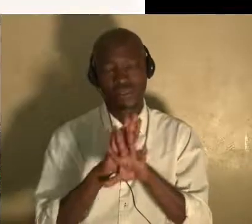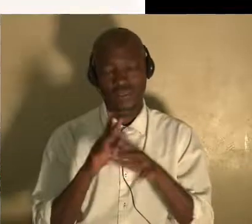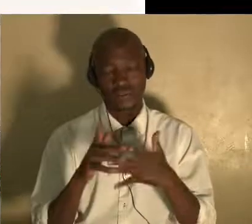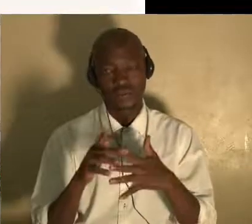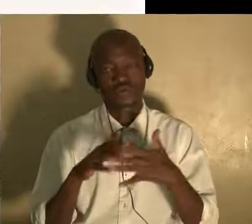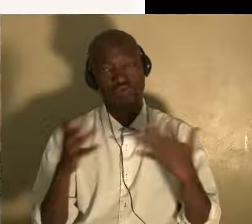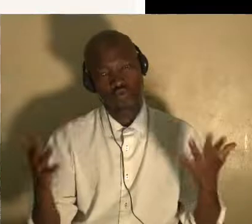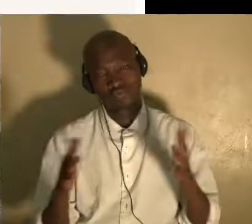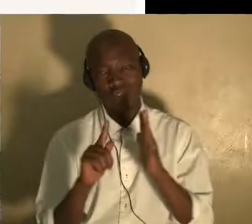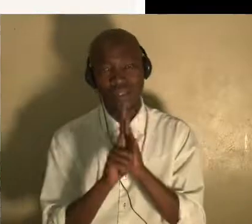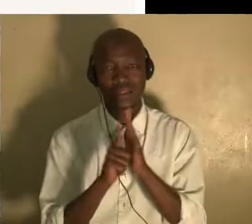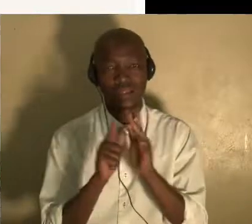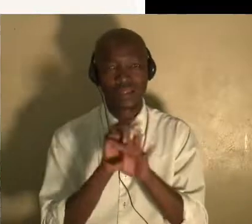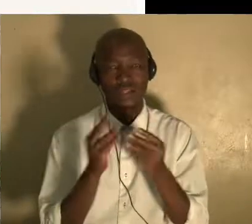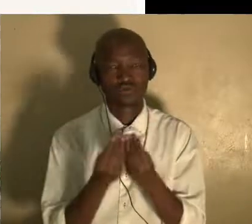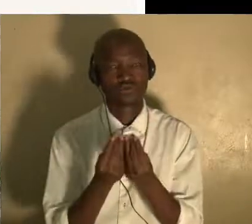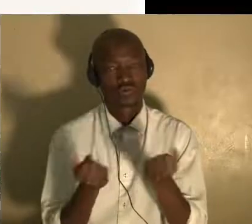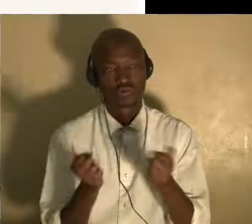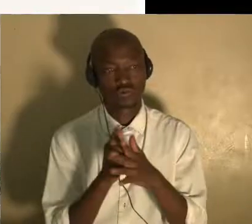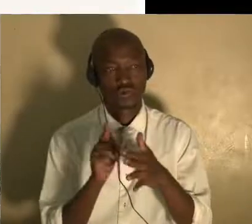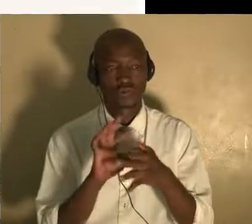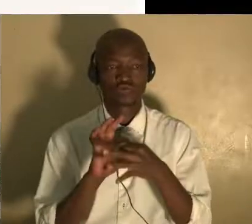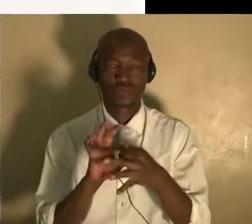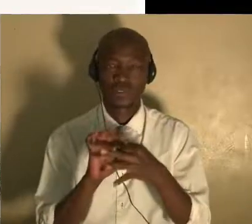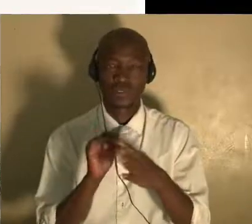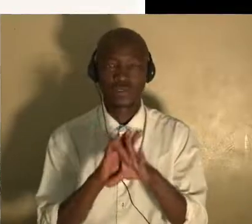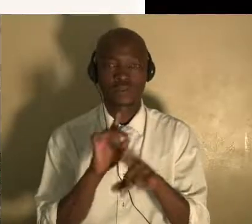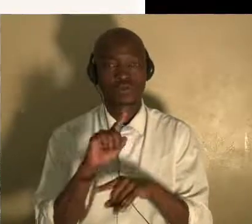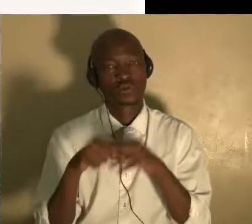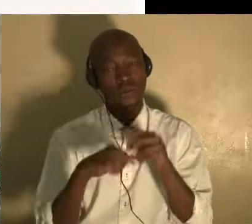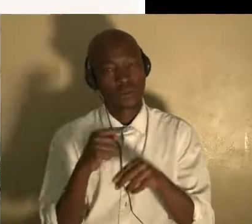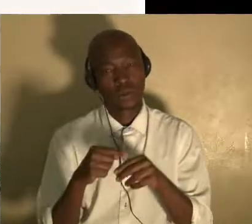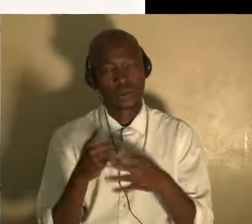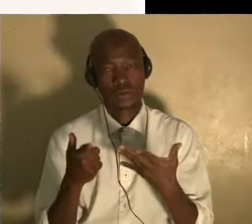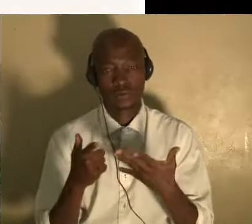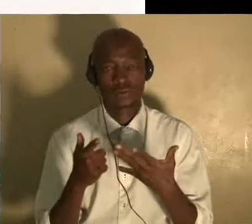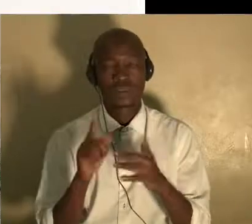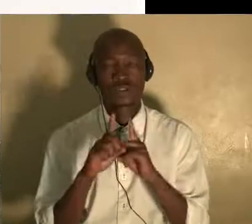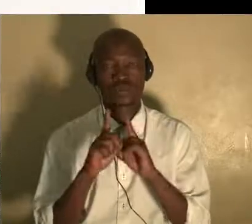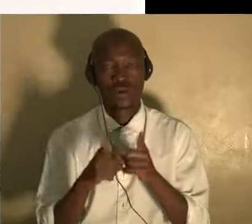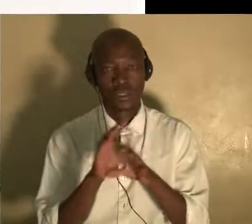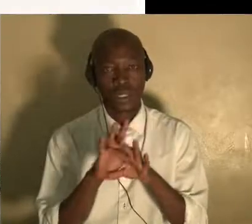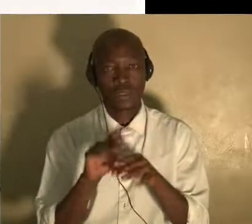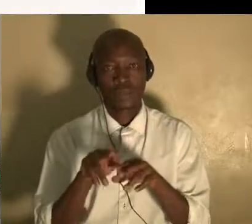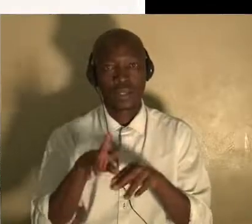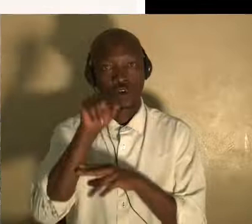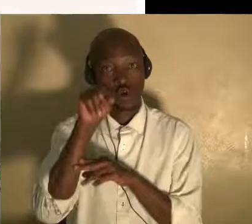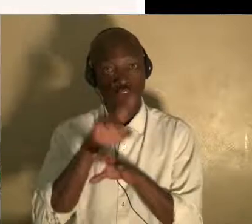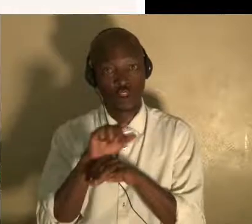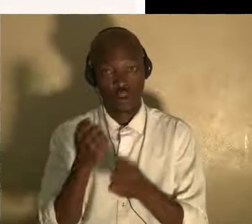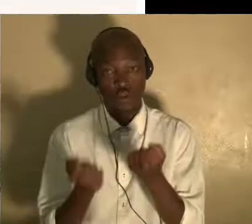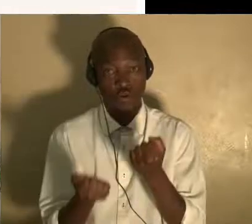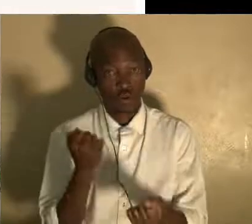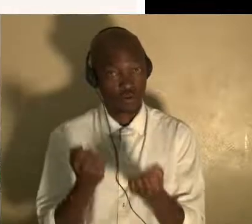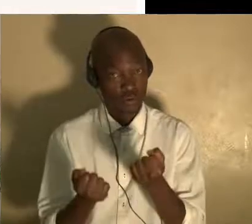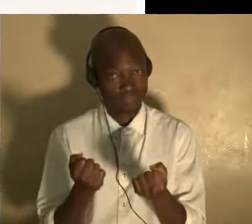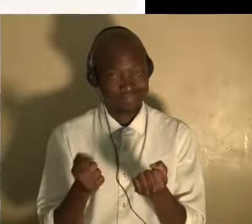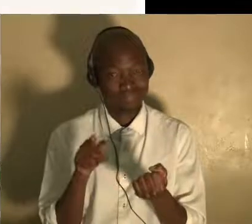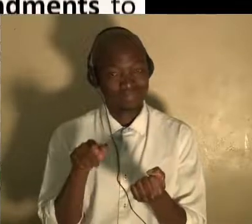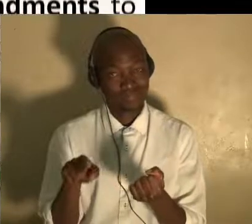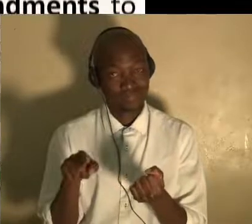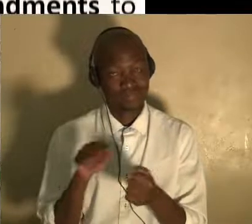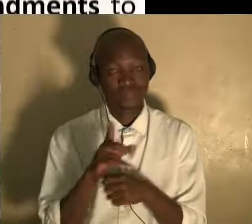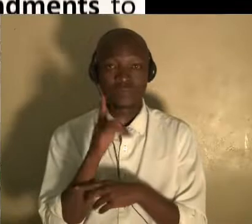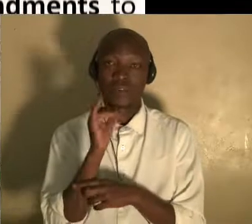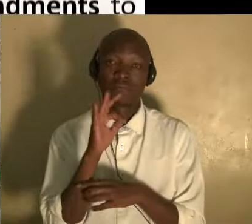comprehensive legal solution in relation to the foster care challenges as ordered by the North Gauteng High Court order. And if